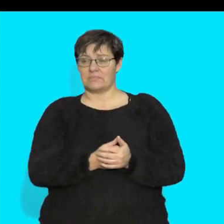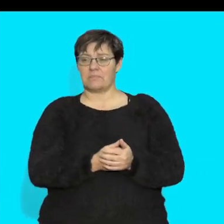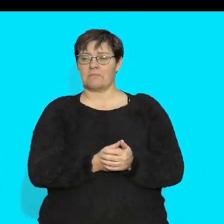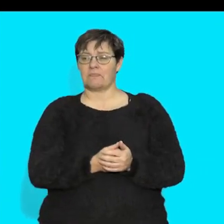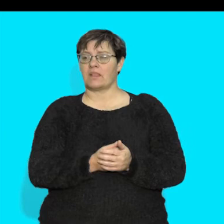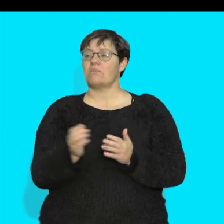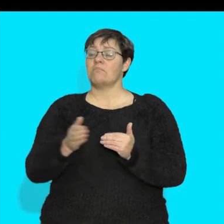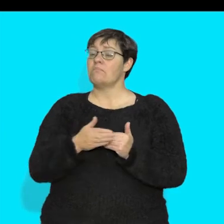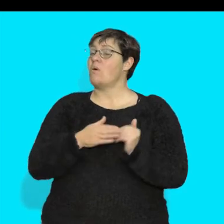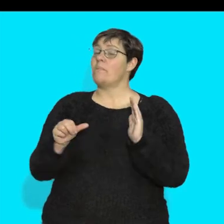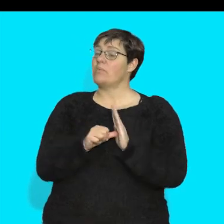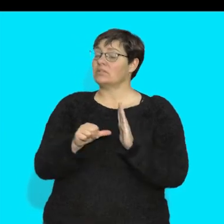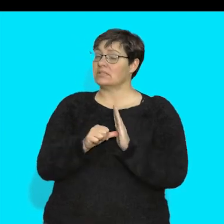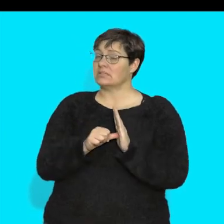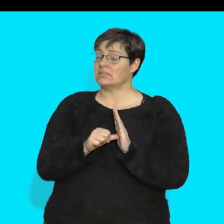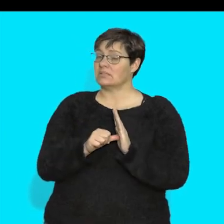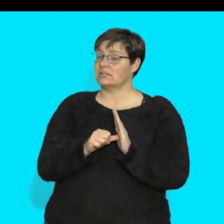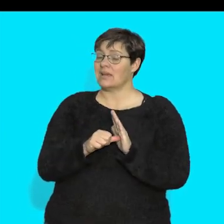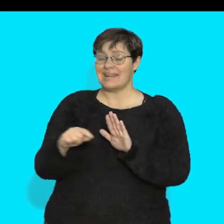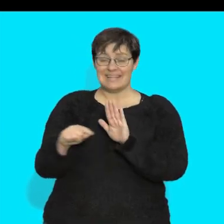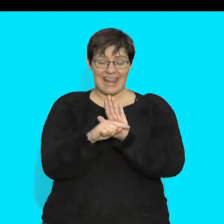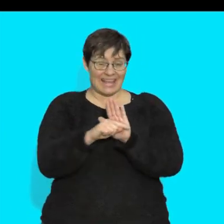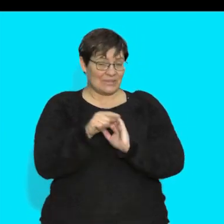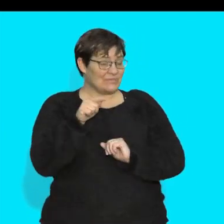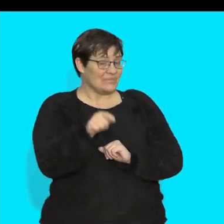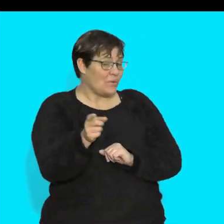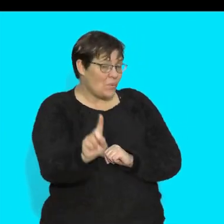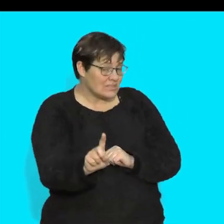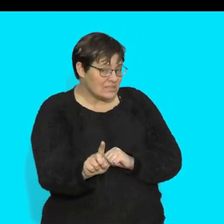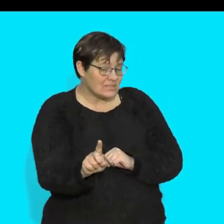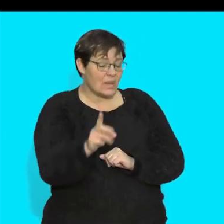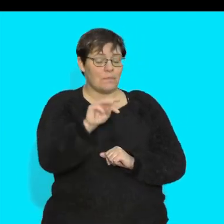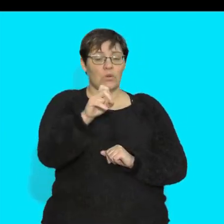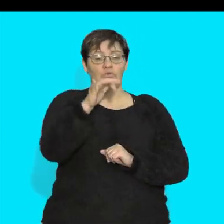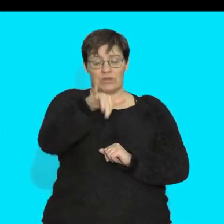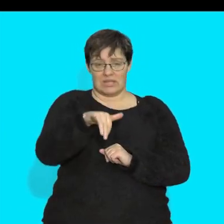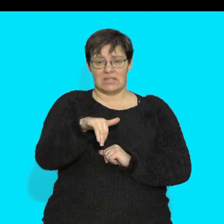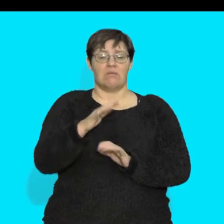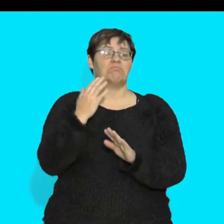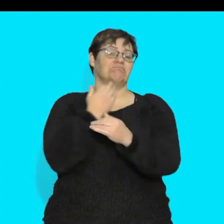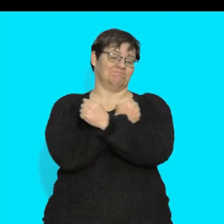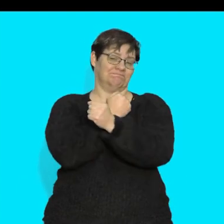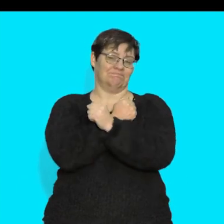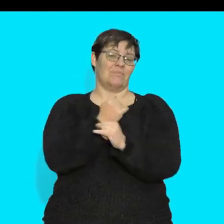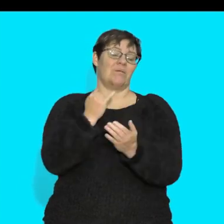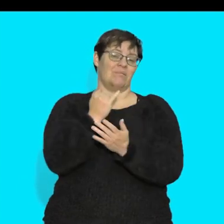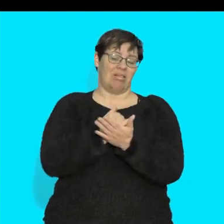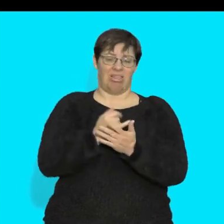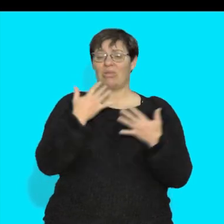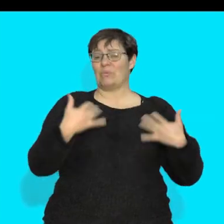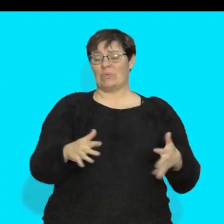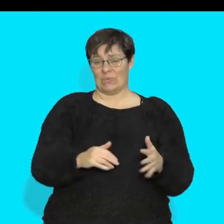important thing, the biggest disadvantage, was that mercury is poisonous. And because it